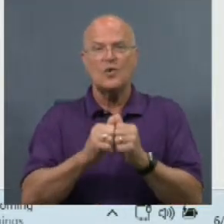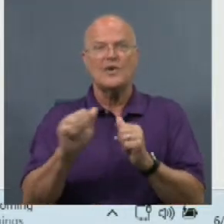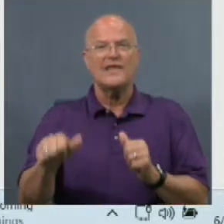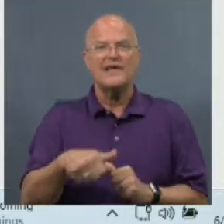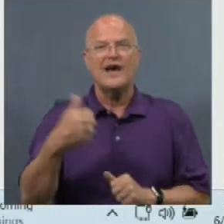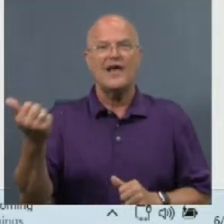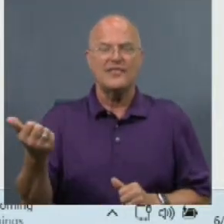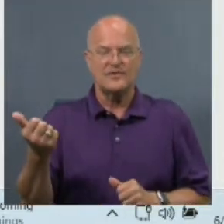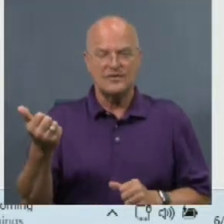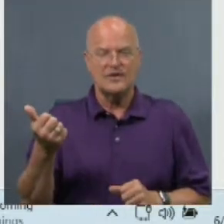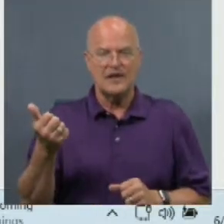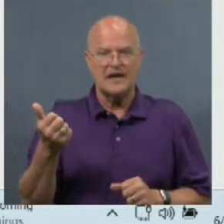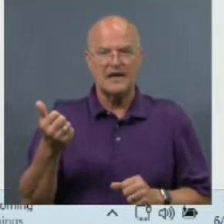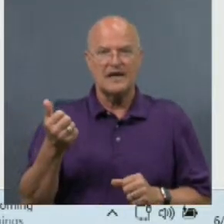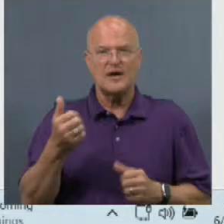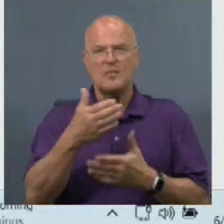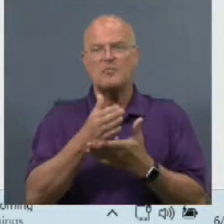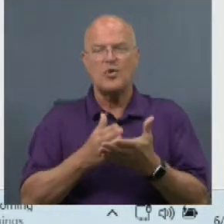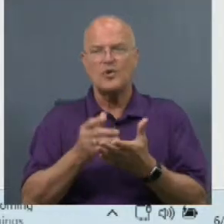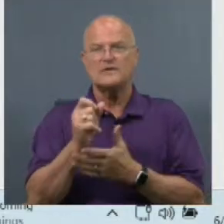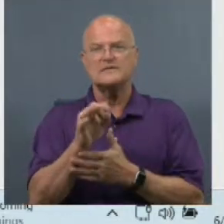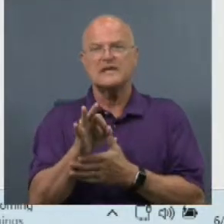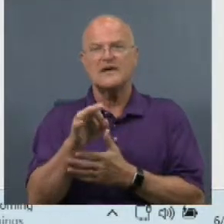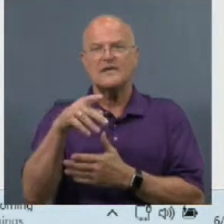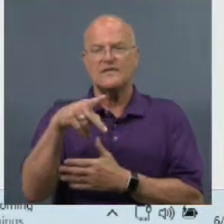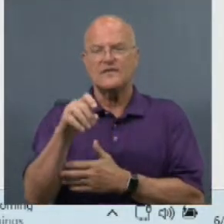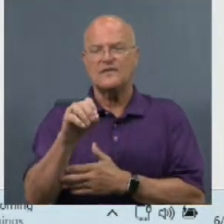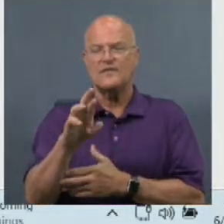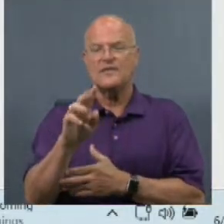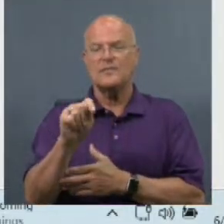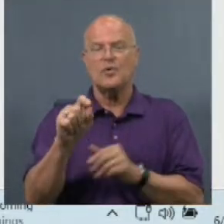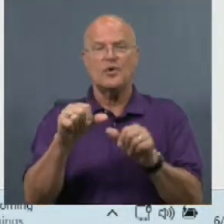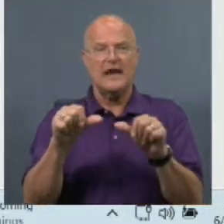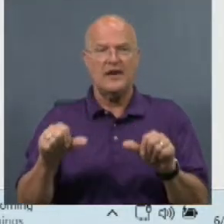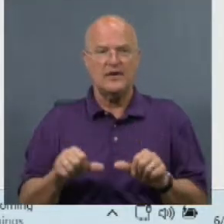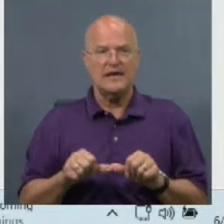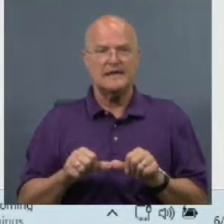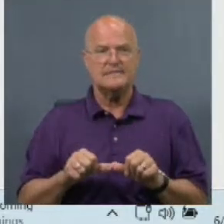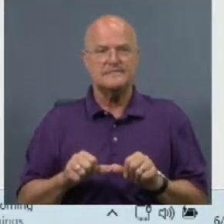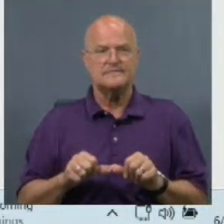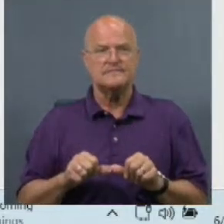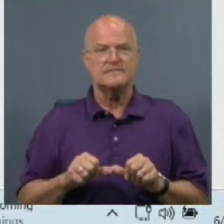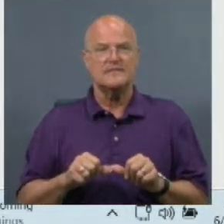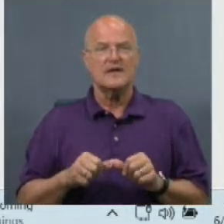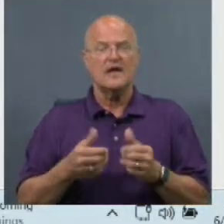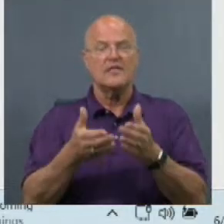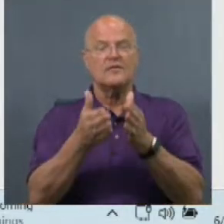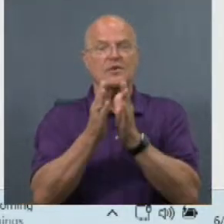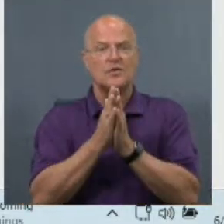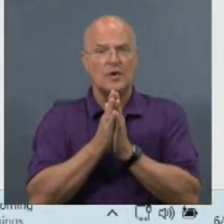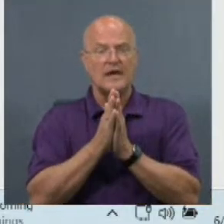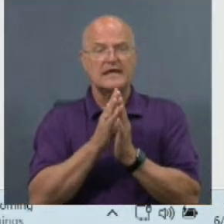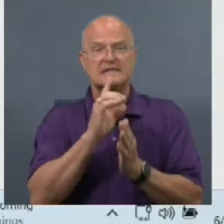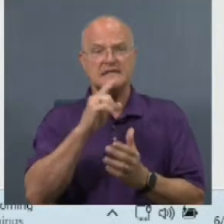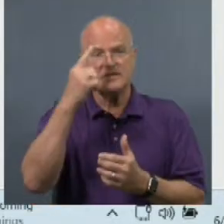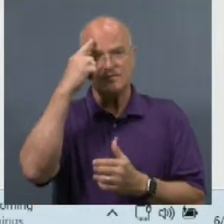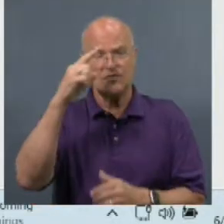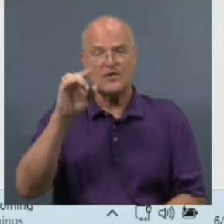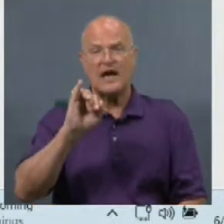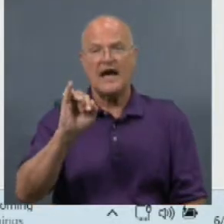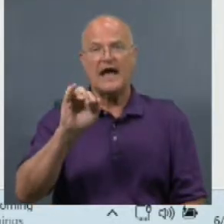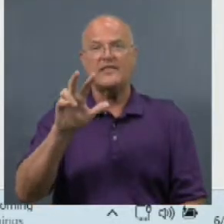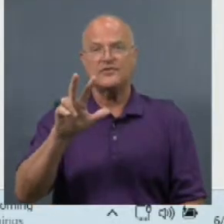other portions of the port area. The petition and the request is for